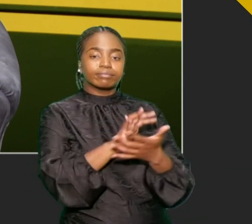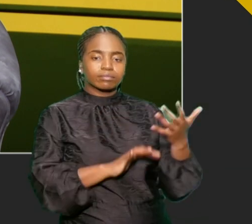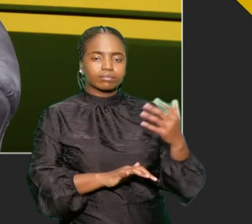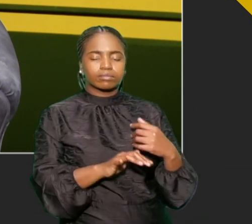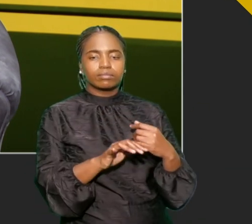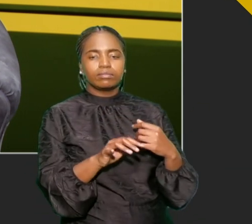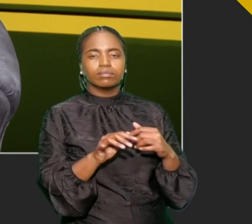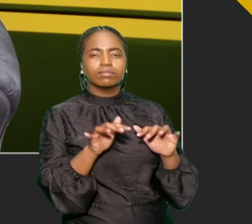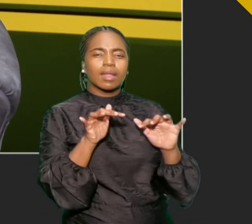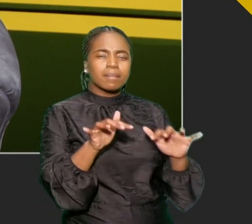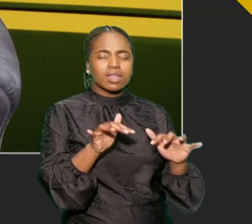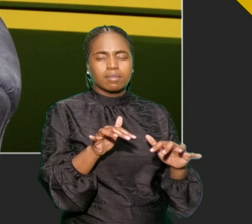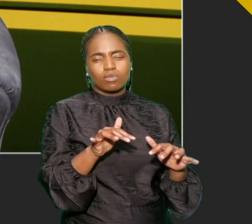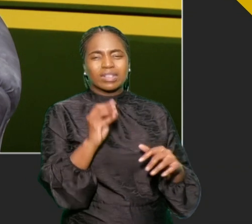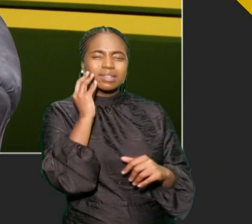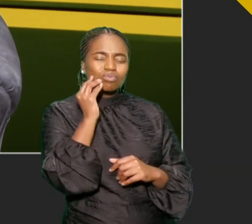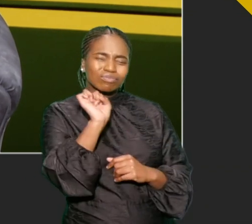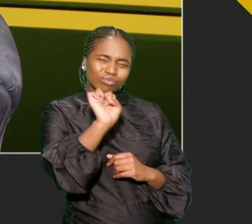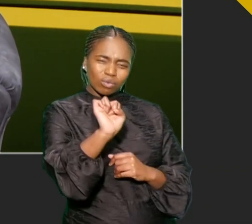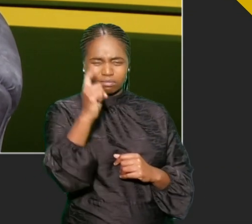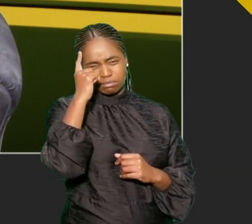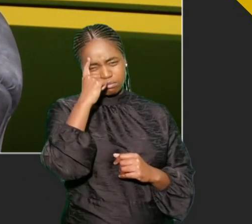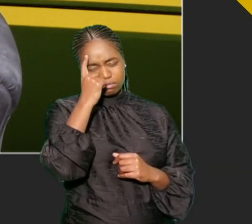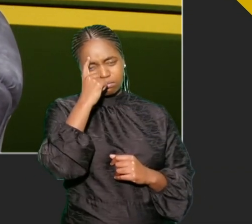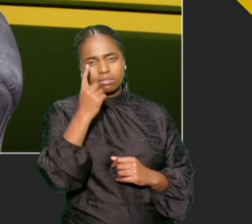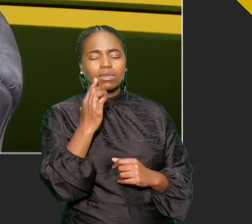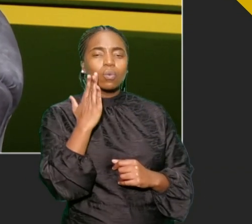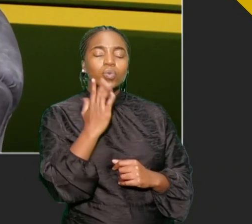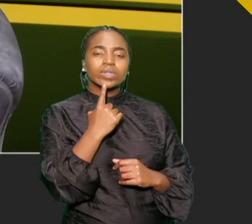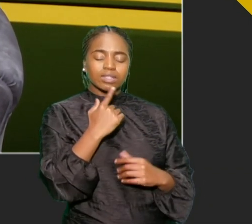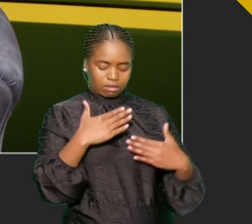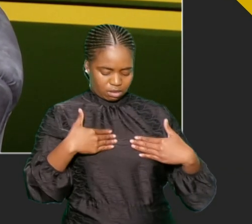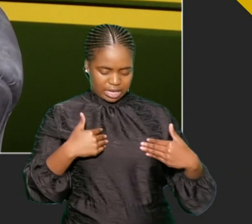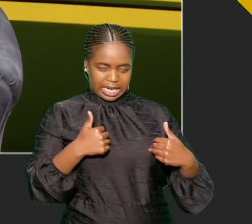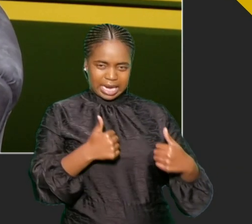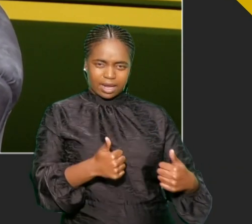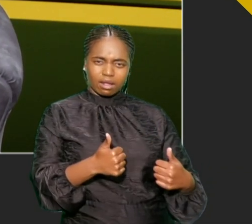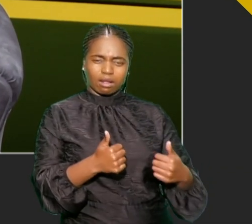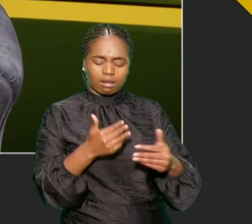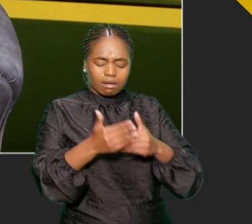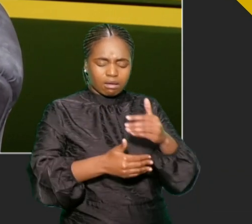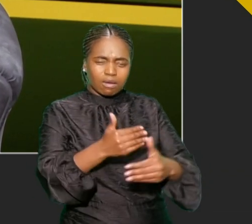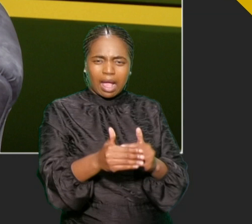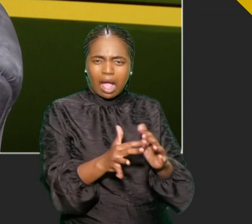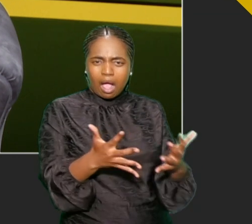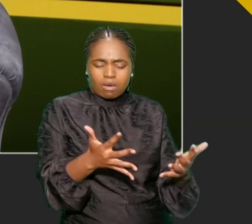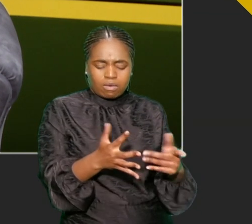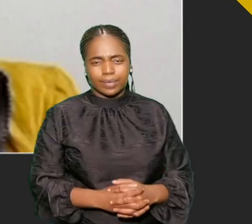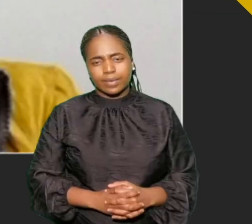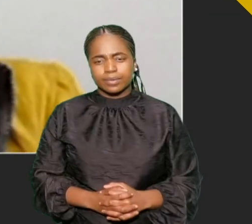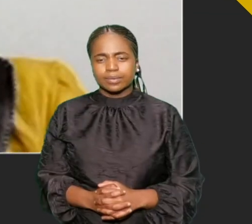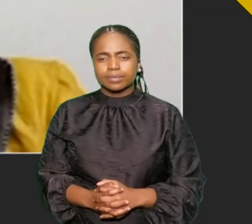that they've gone through. In your opinion, when you speak about the healing process, how do we really start challenging that